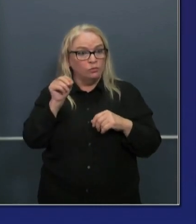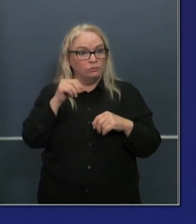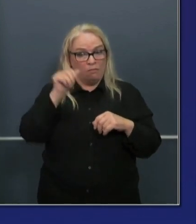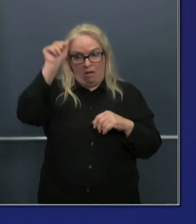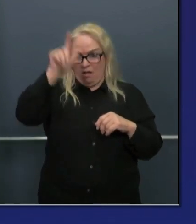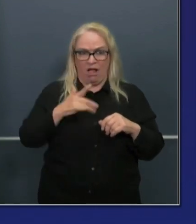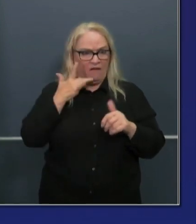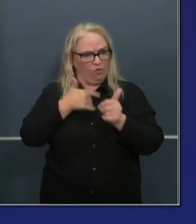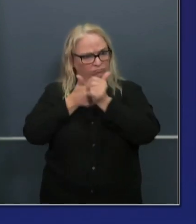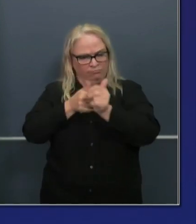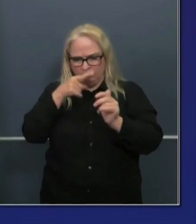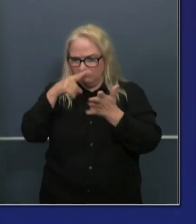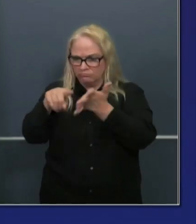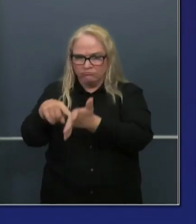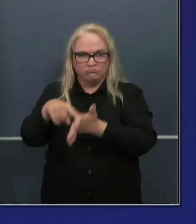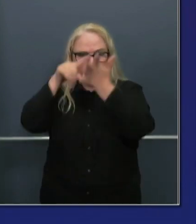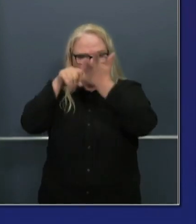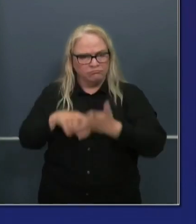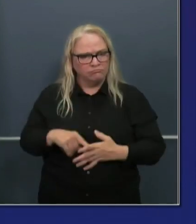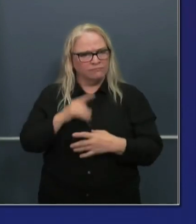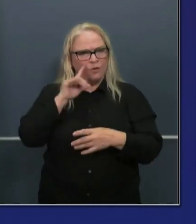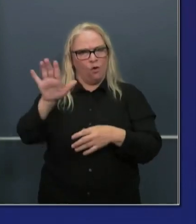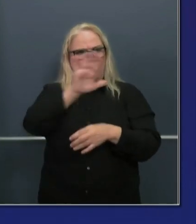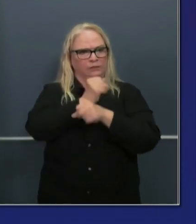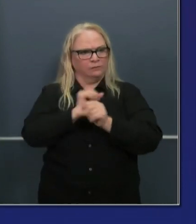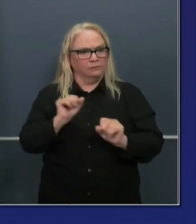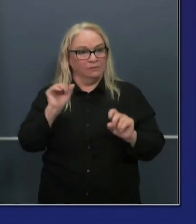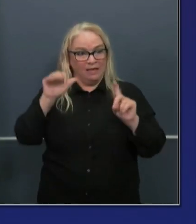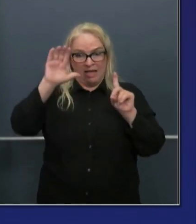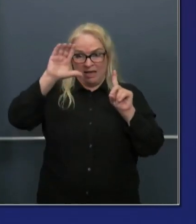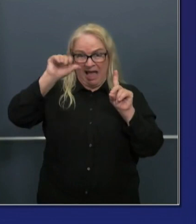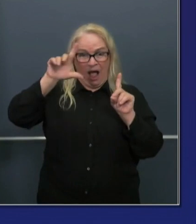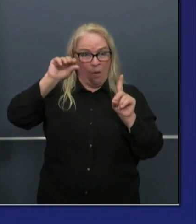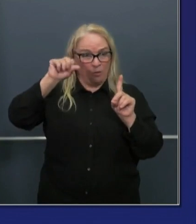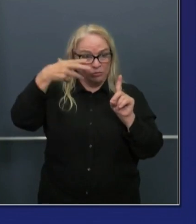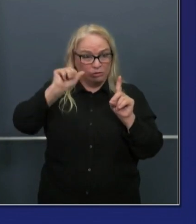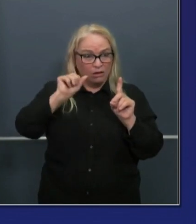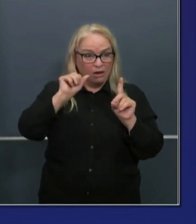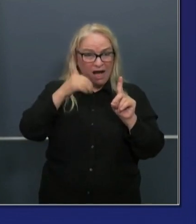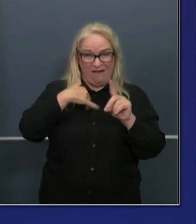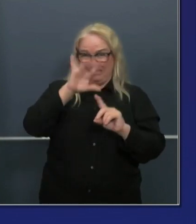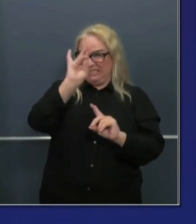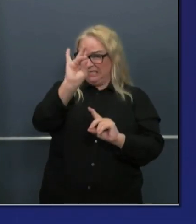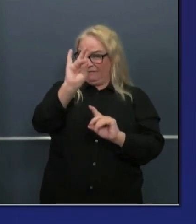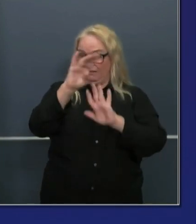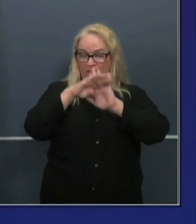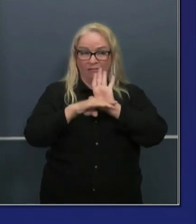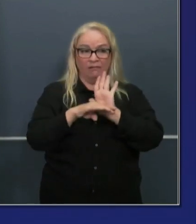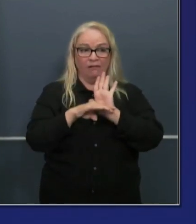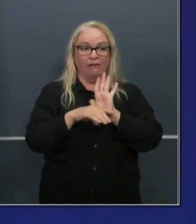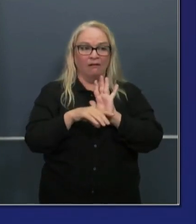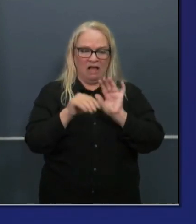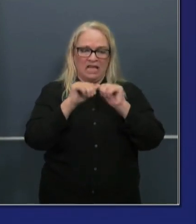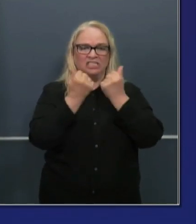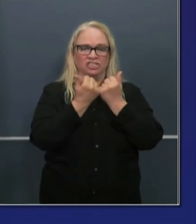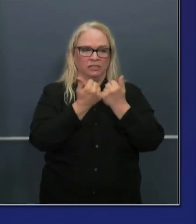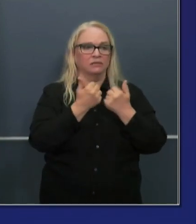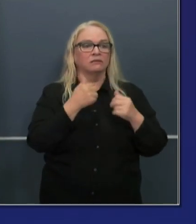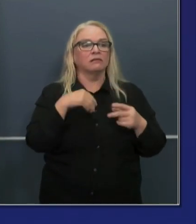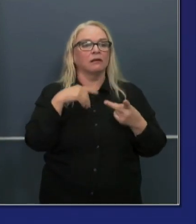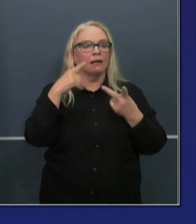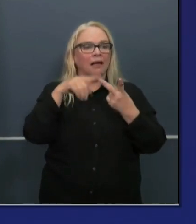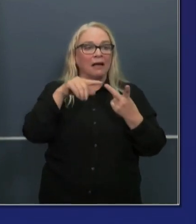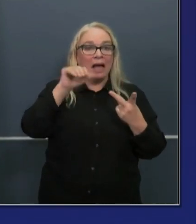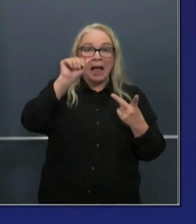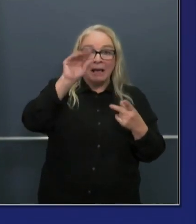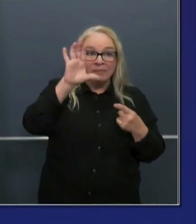every sector. So again, Cal OSHA is one of those sectors on health and safety. The Alcohol Beverage Control, ABC, is another. BBC,